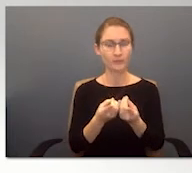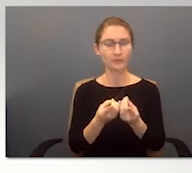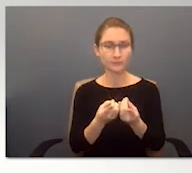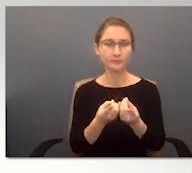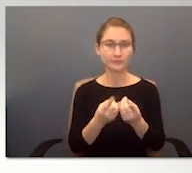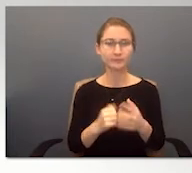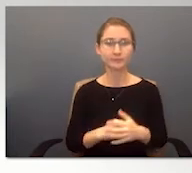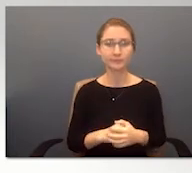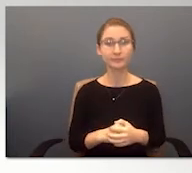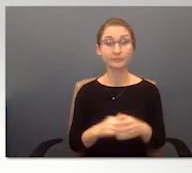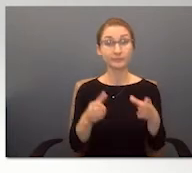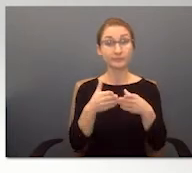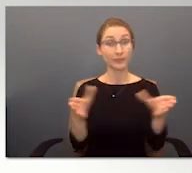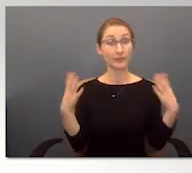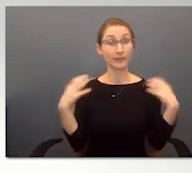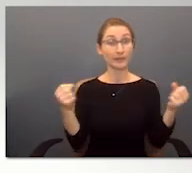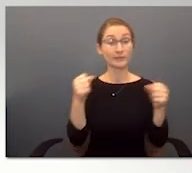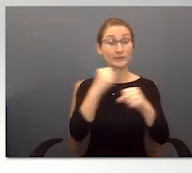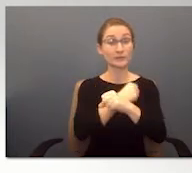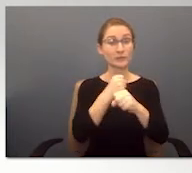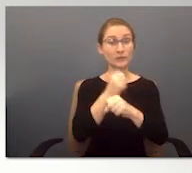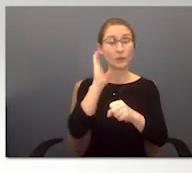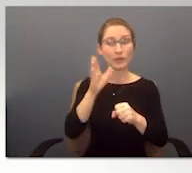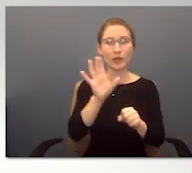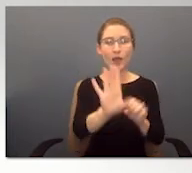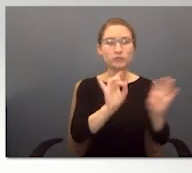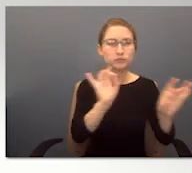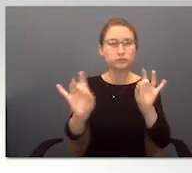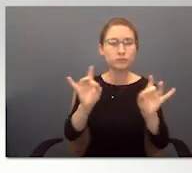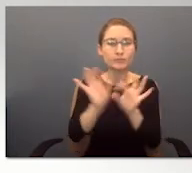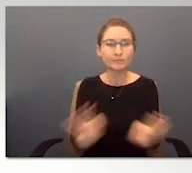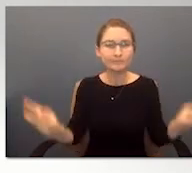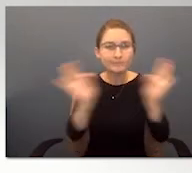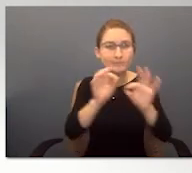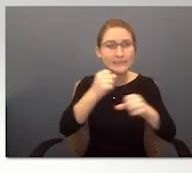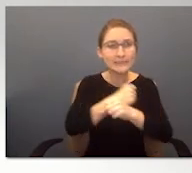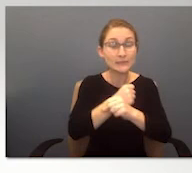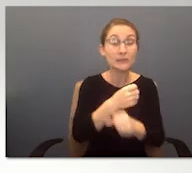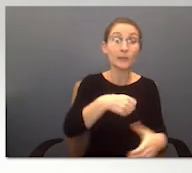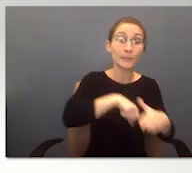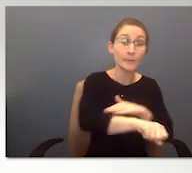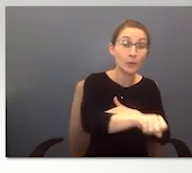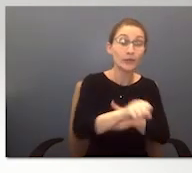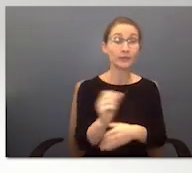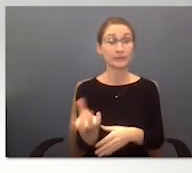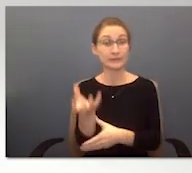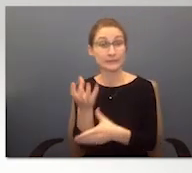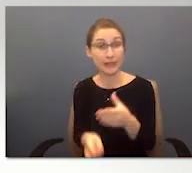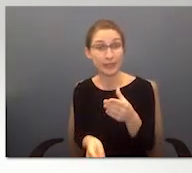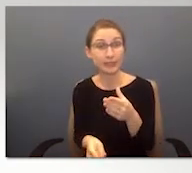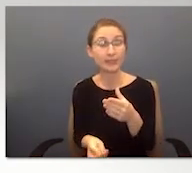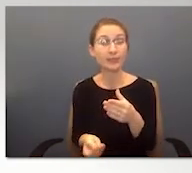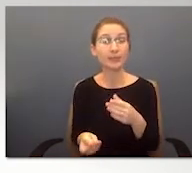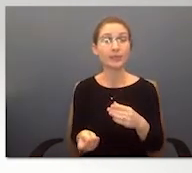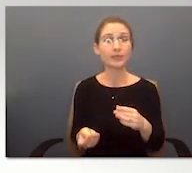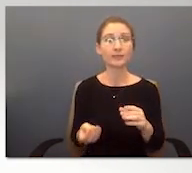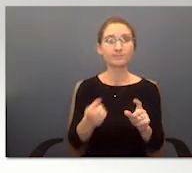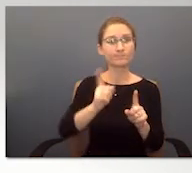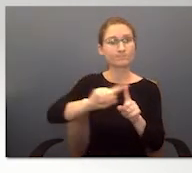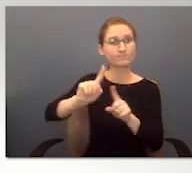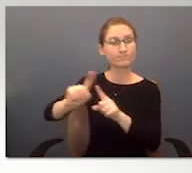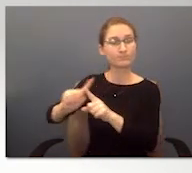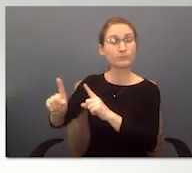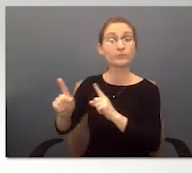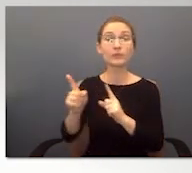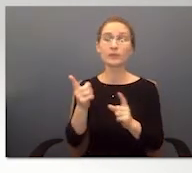Department of Health. Public health statistics collects vital statistics, our birth statistics, death statistics. It's